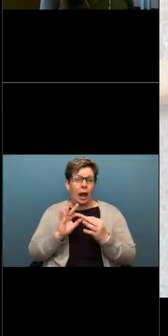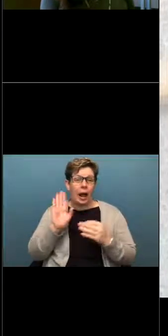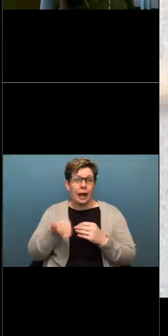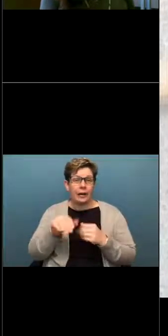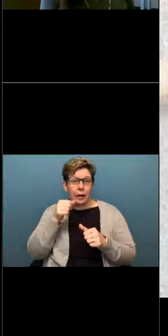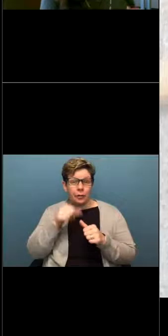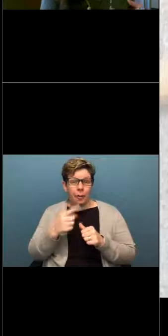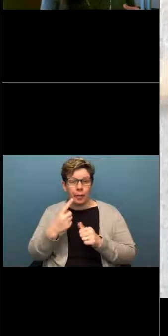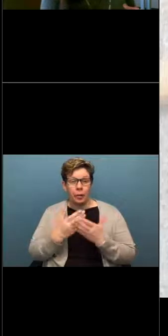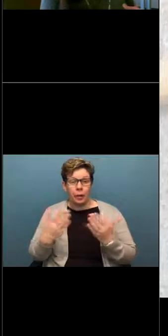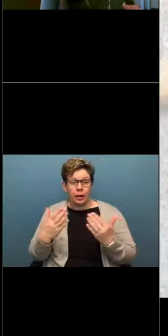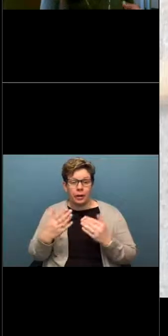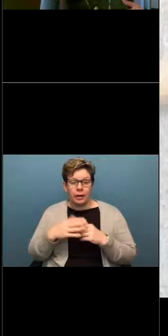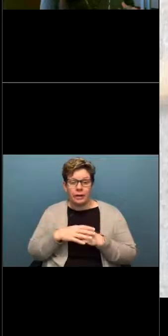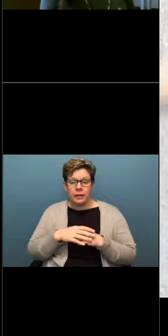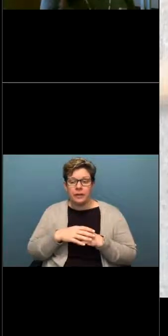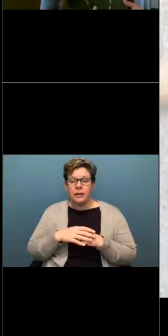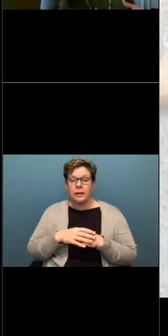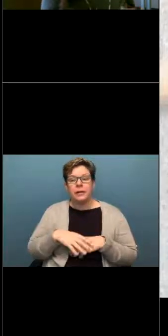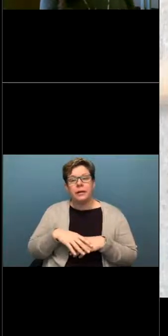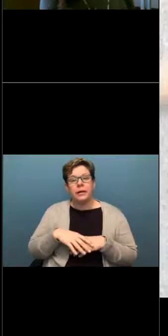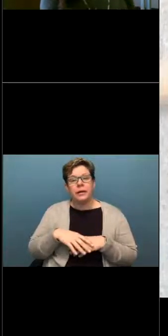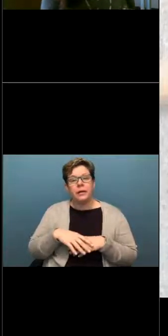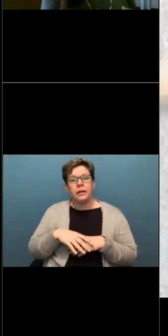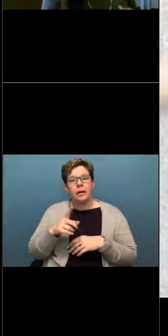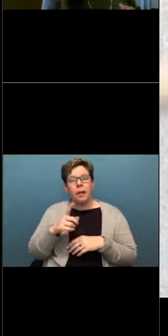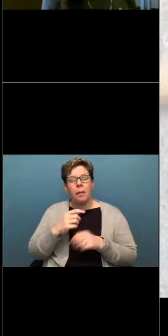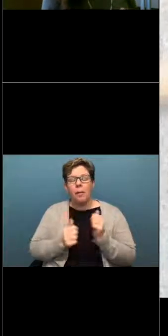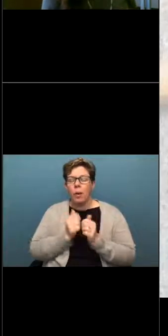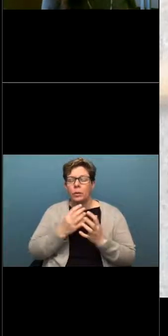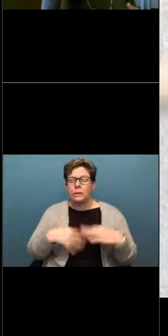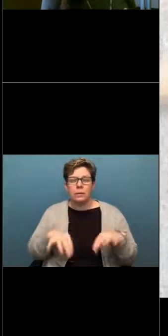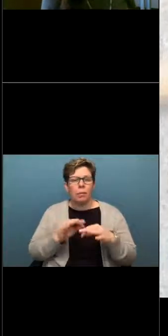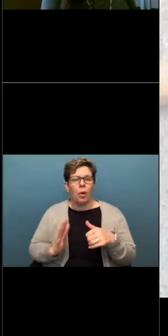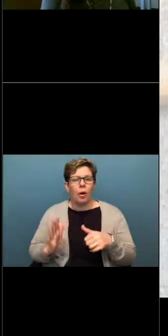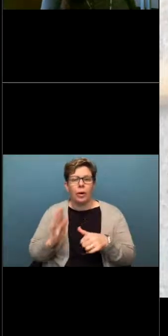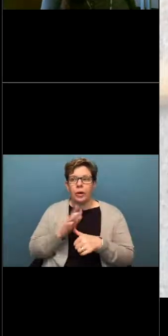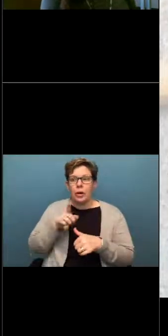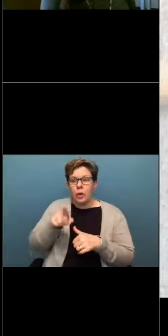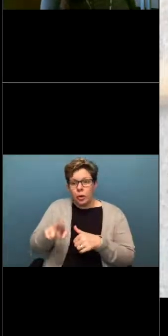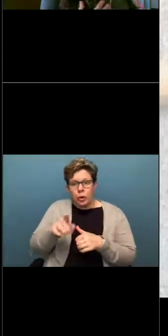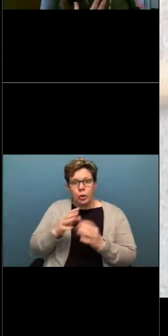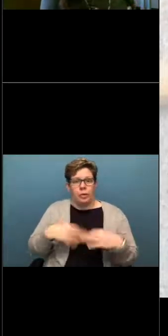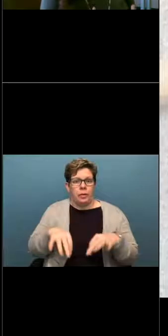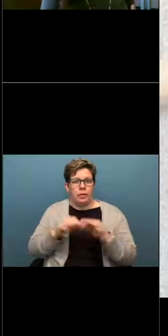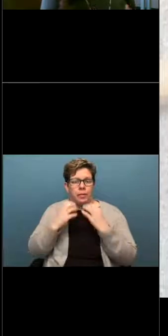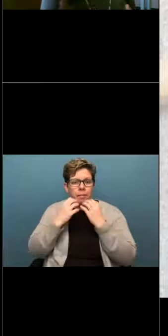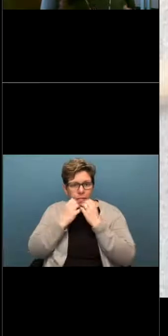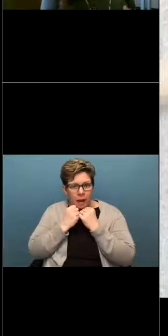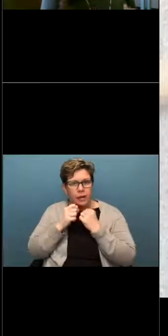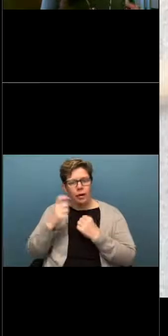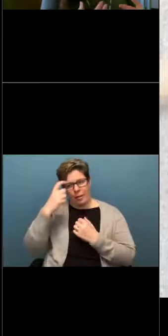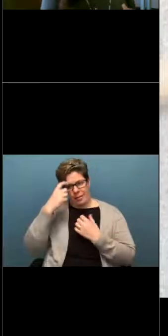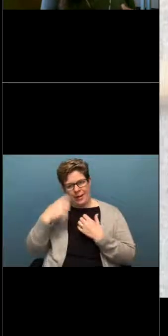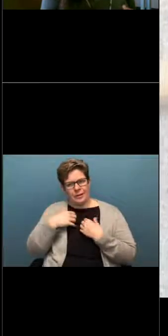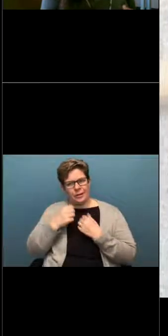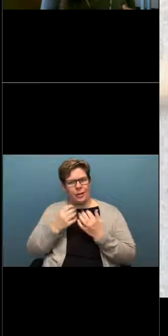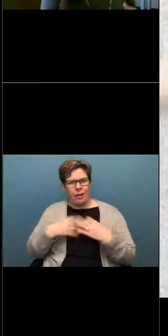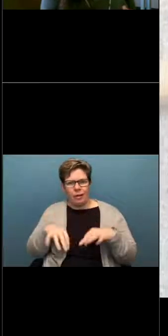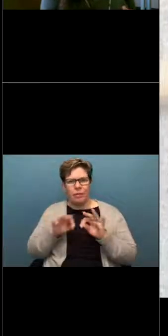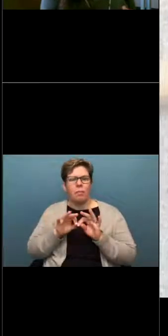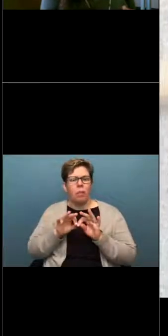to remember this, and that is that you matter and your mental health matters. Your mental health care team